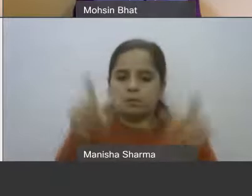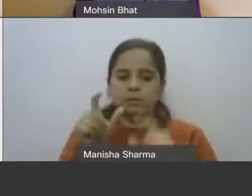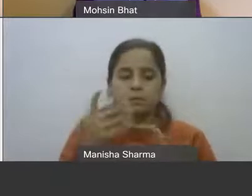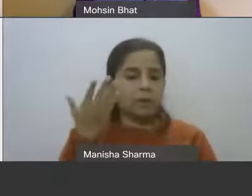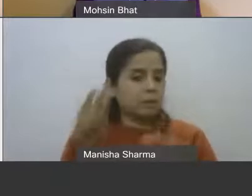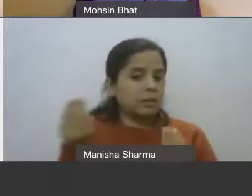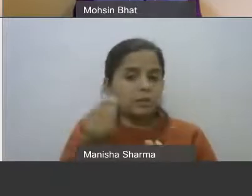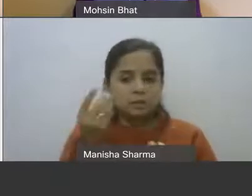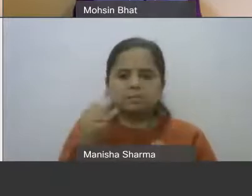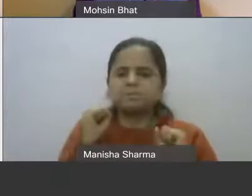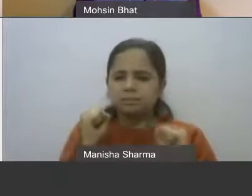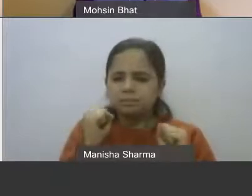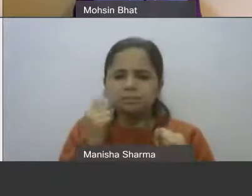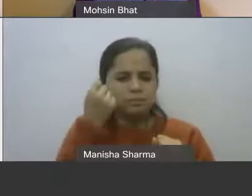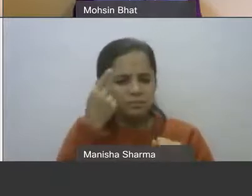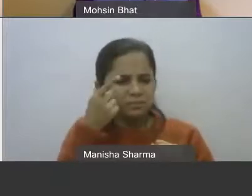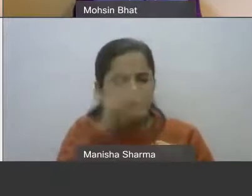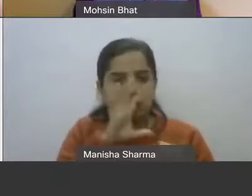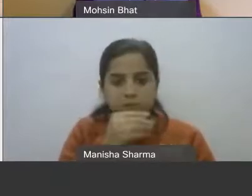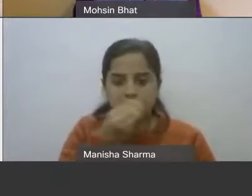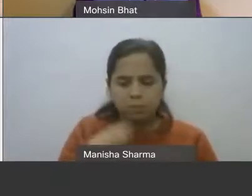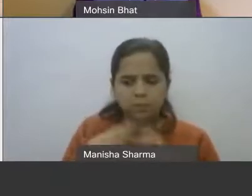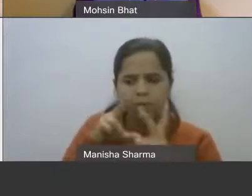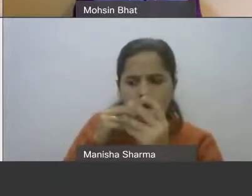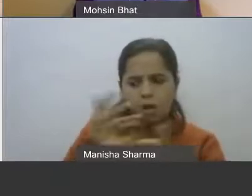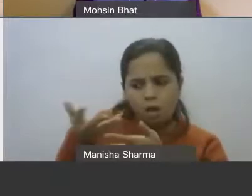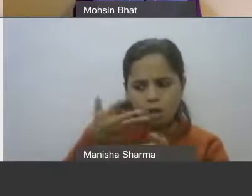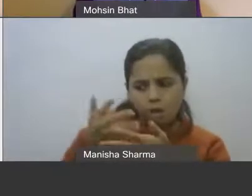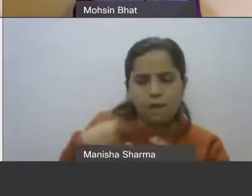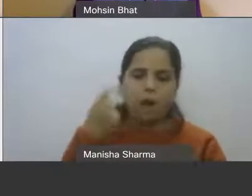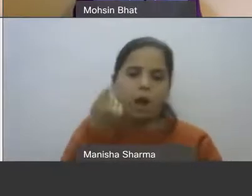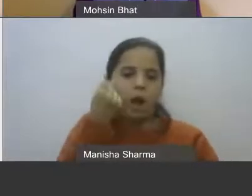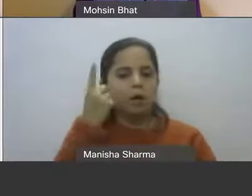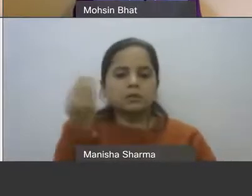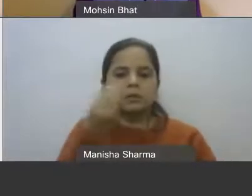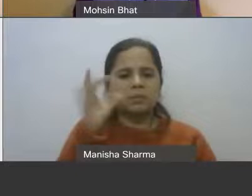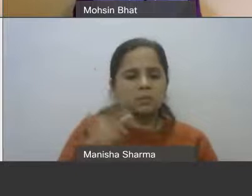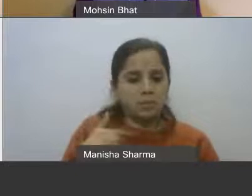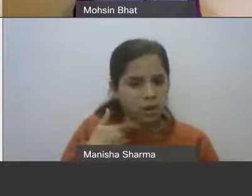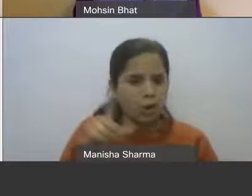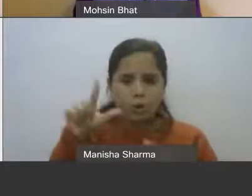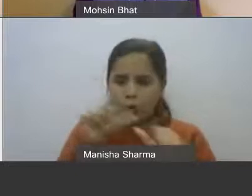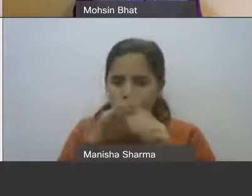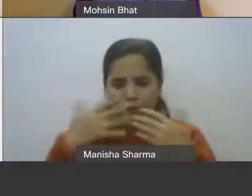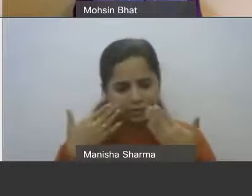difficult to understand what it means unless one talks to somebody who's studied constitutional law, even at law school.